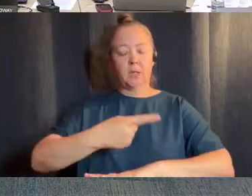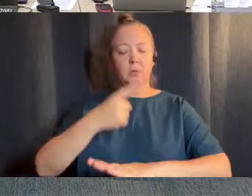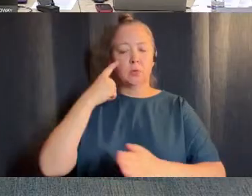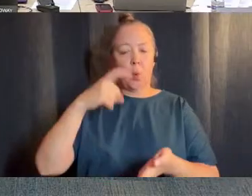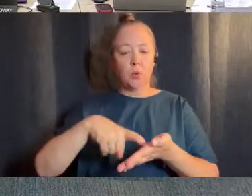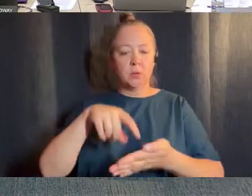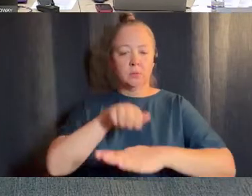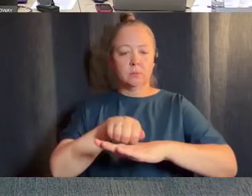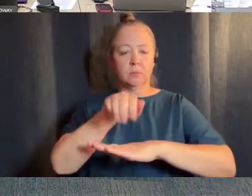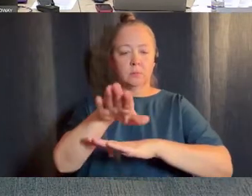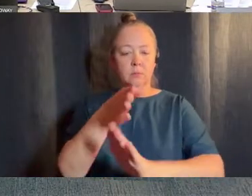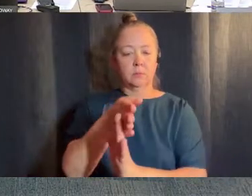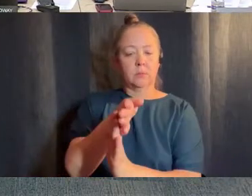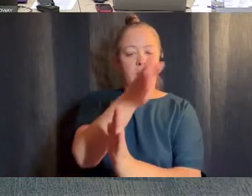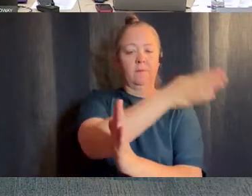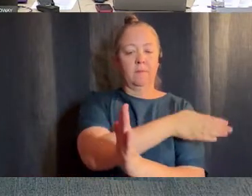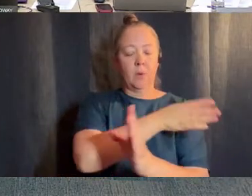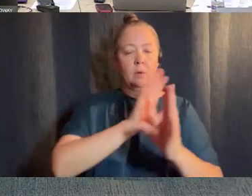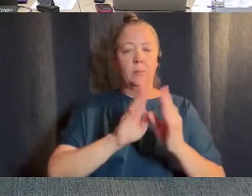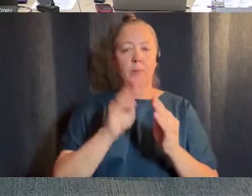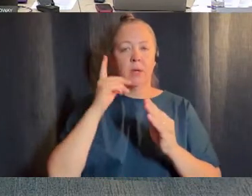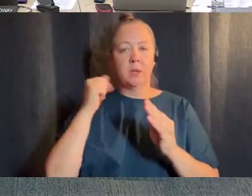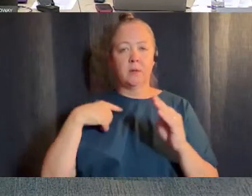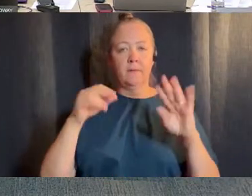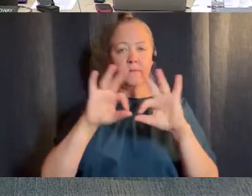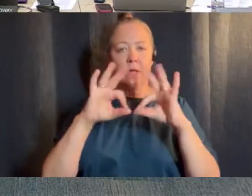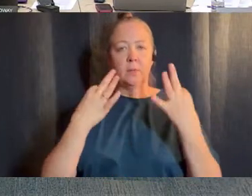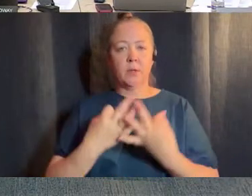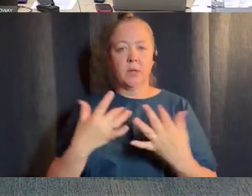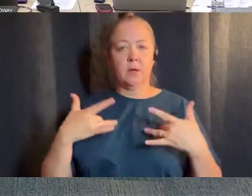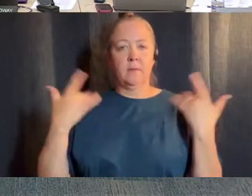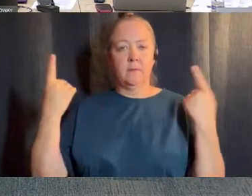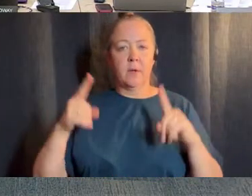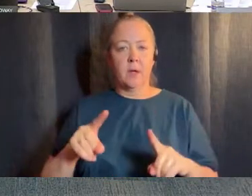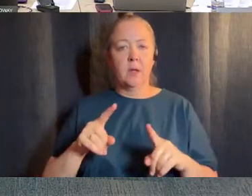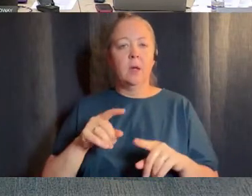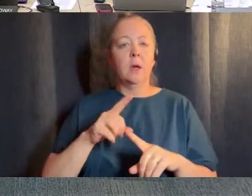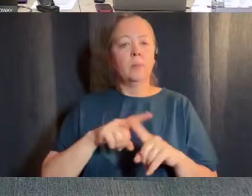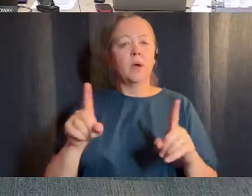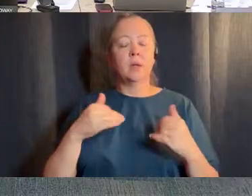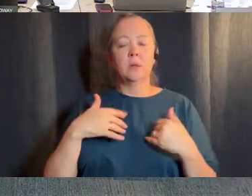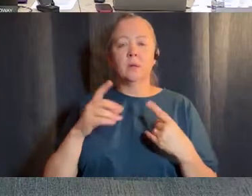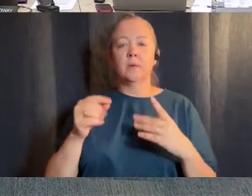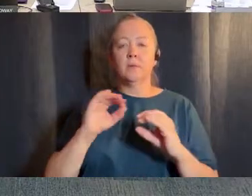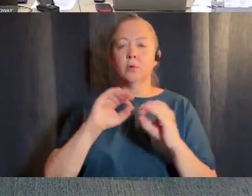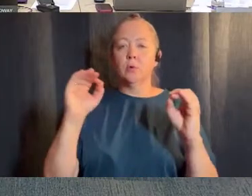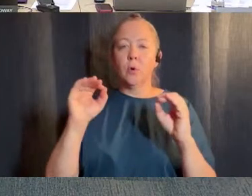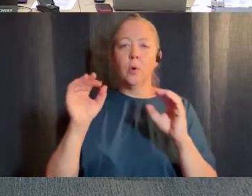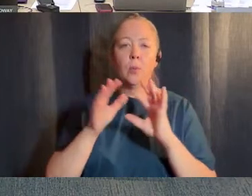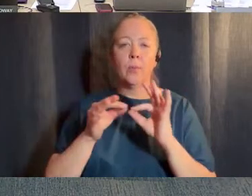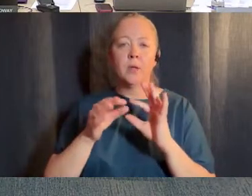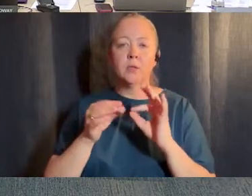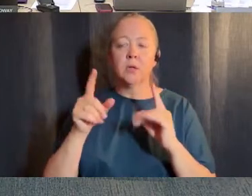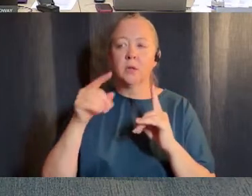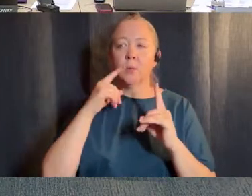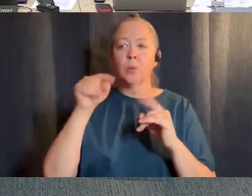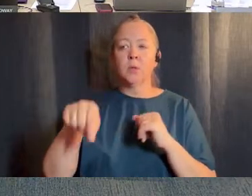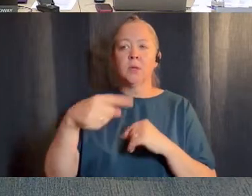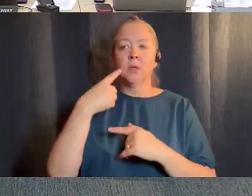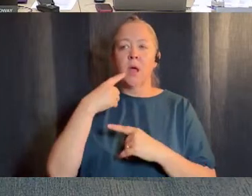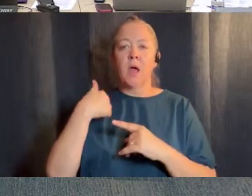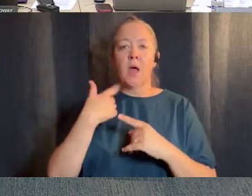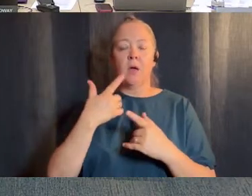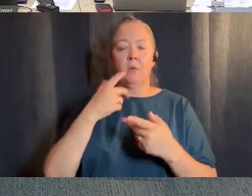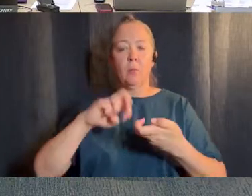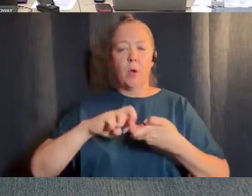a family event. There was no mention that this will pose a problem. Her absence did not affect the outcome